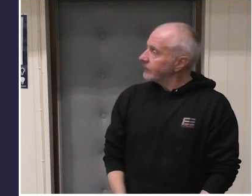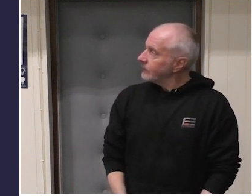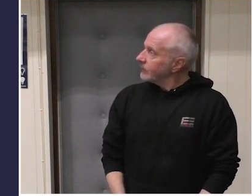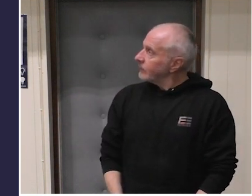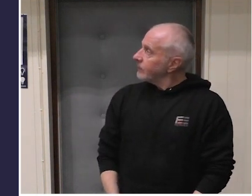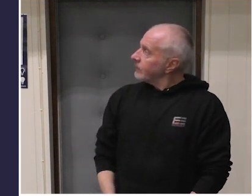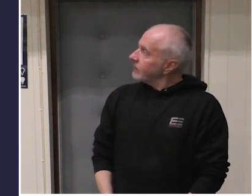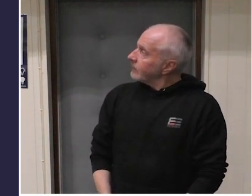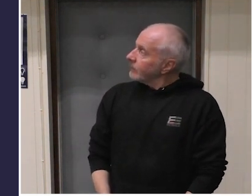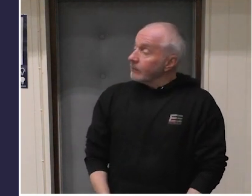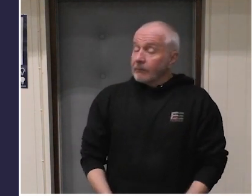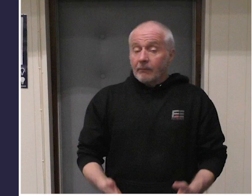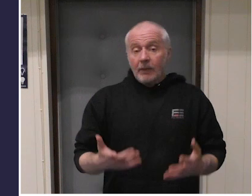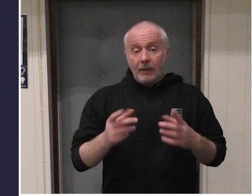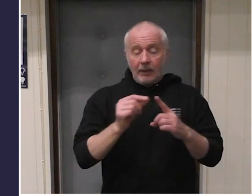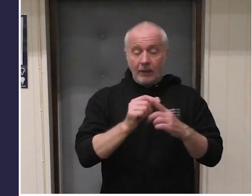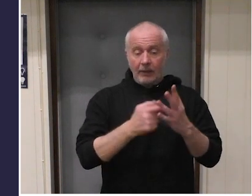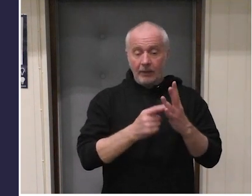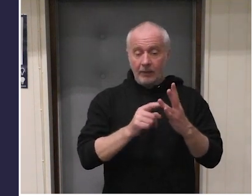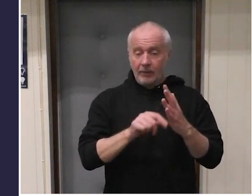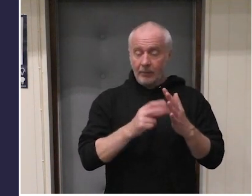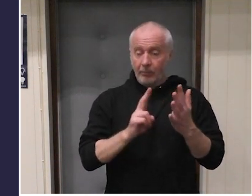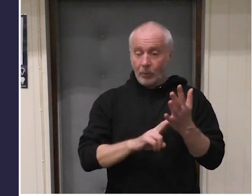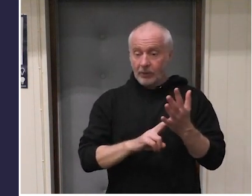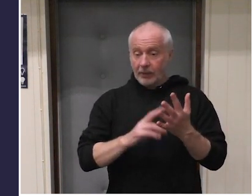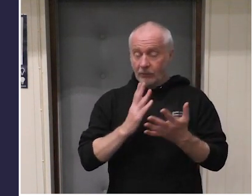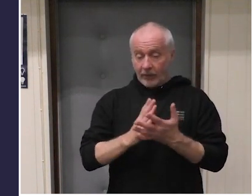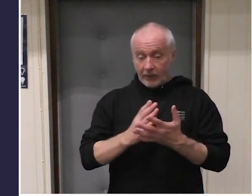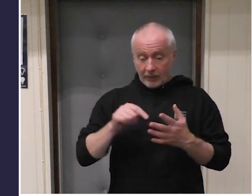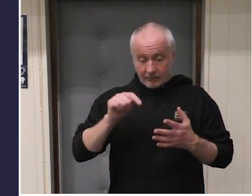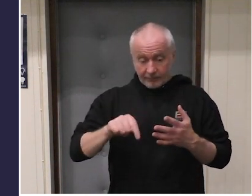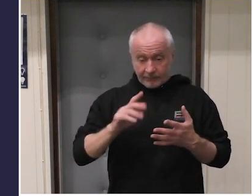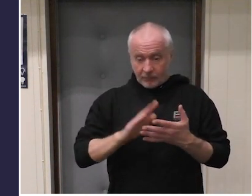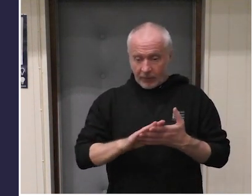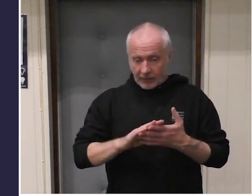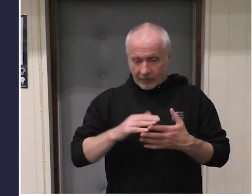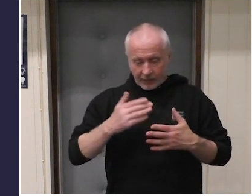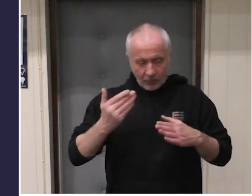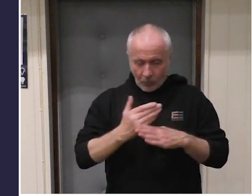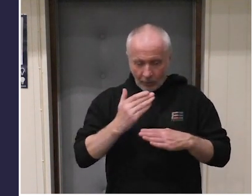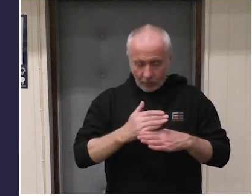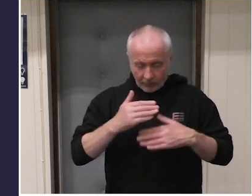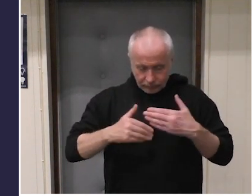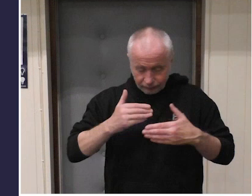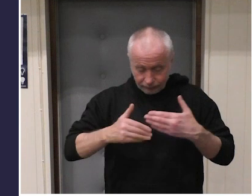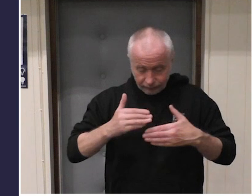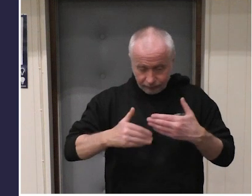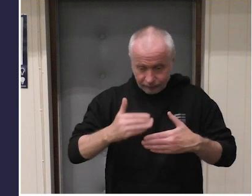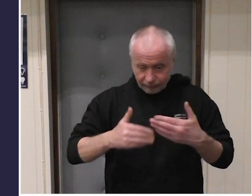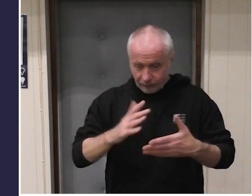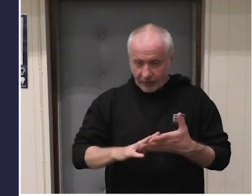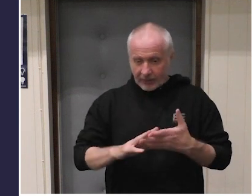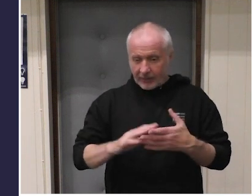And so proteins do things in the cells. They're the workhorses of the cells. They, for example, bind